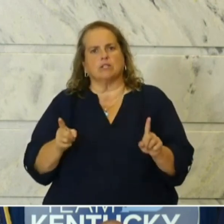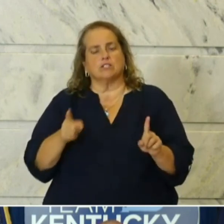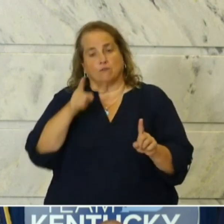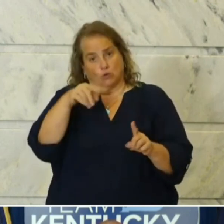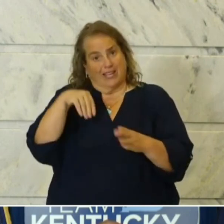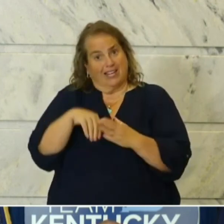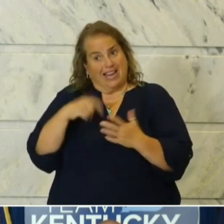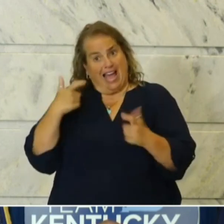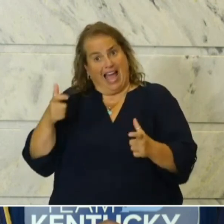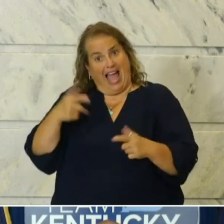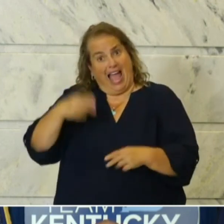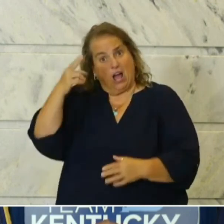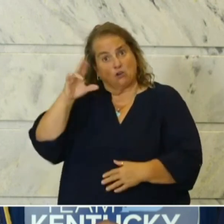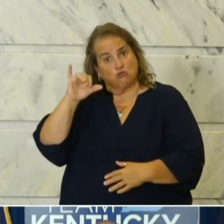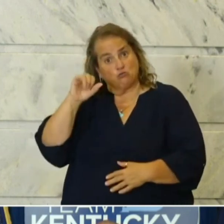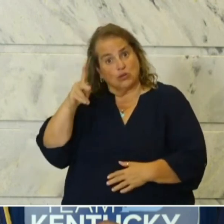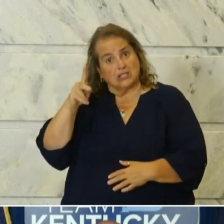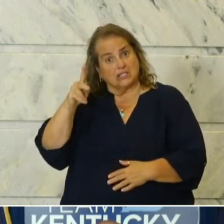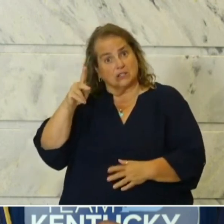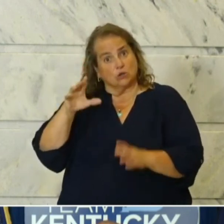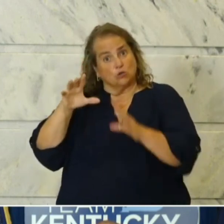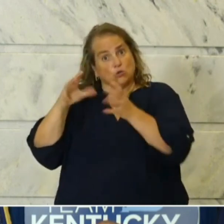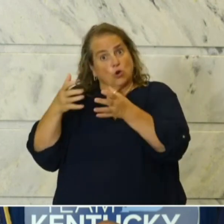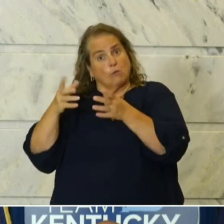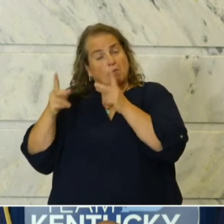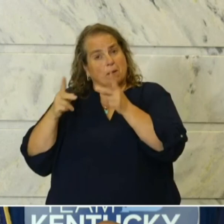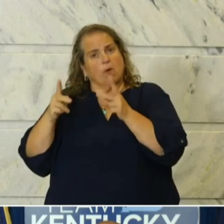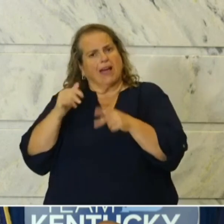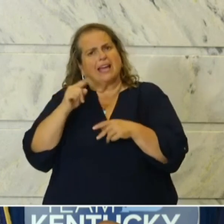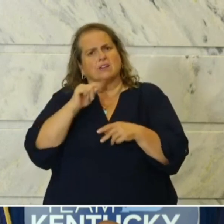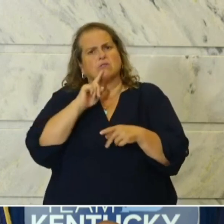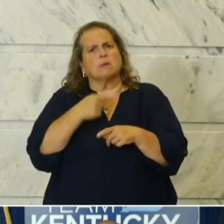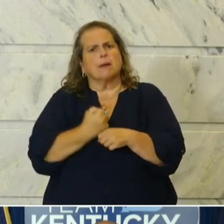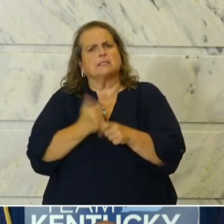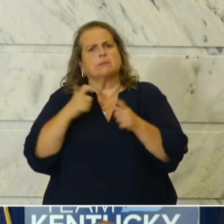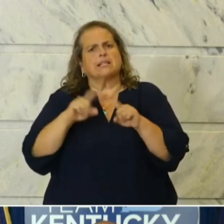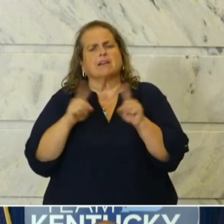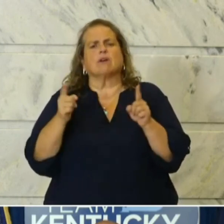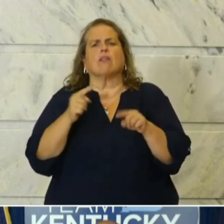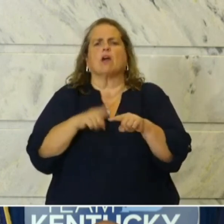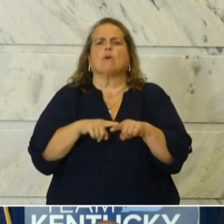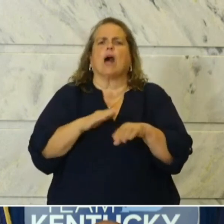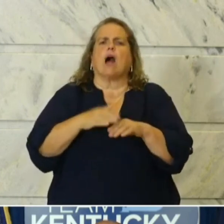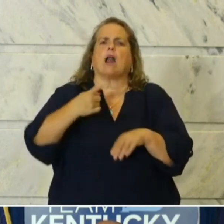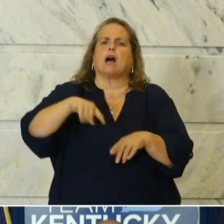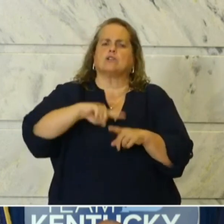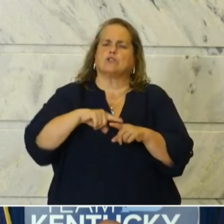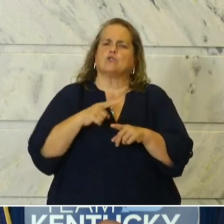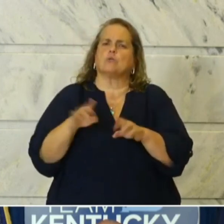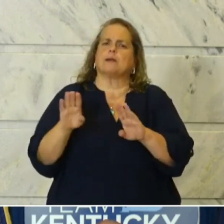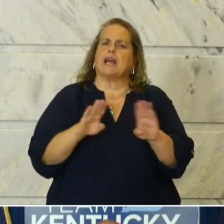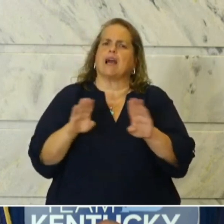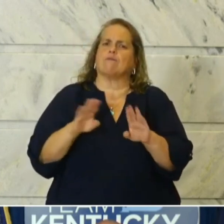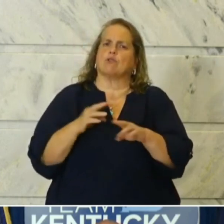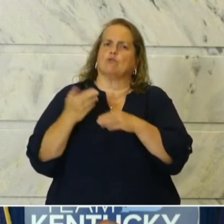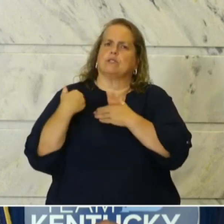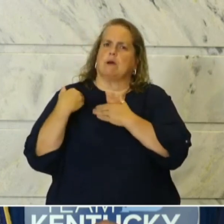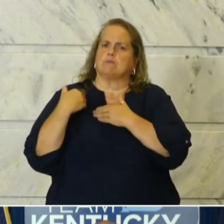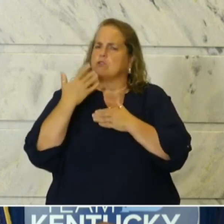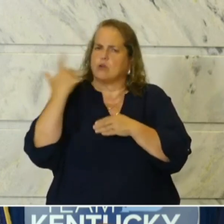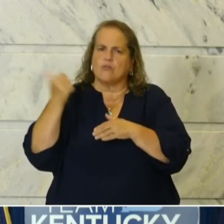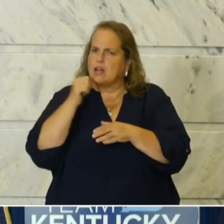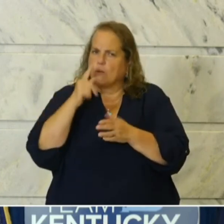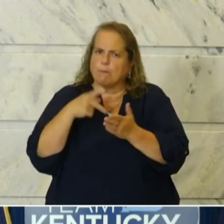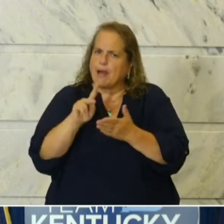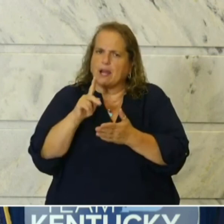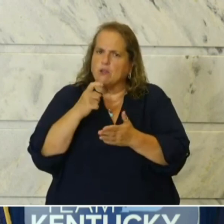high-risk categories, it really matters. And they're relying upon the rest of us to behave responsibly so they don't pay a price with the one life they